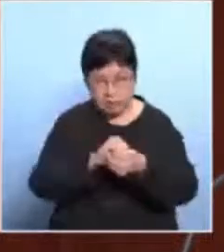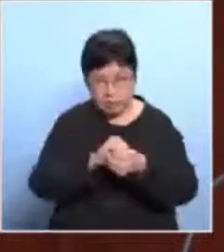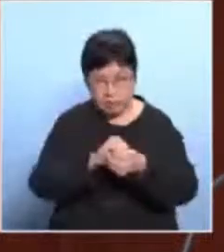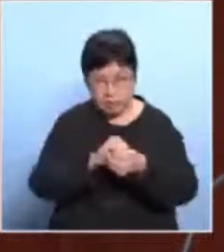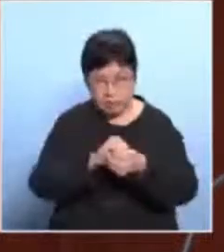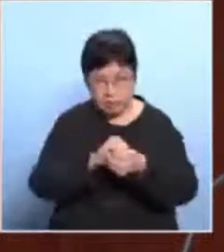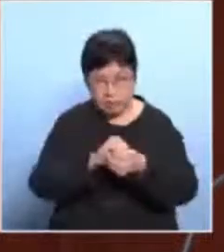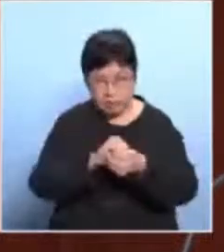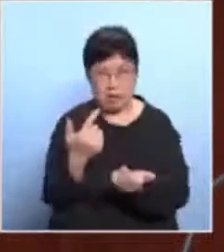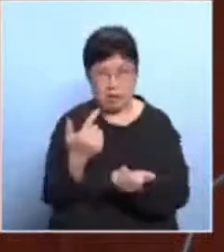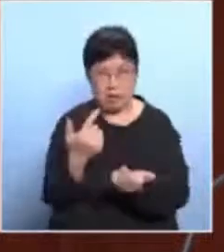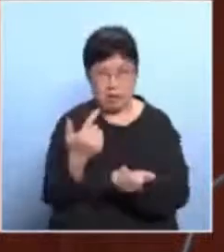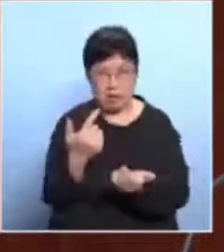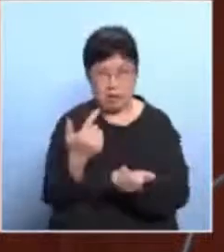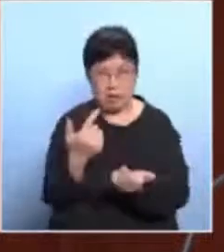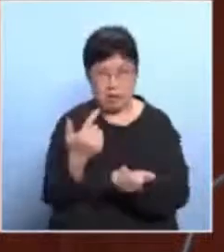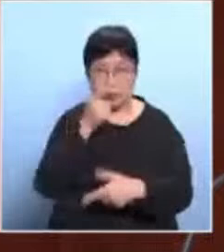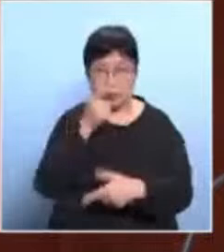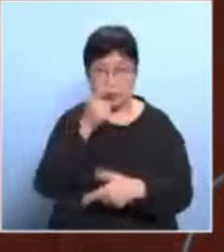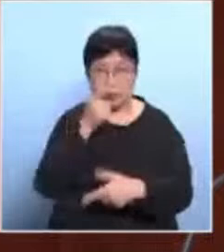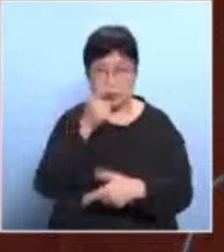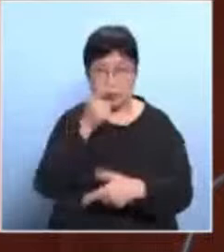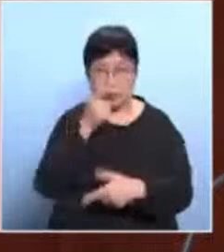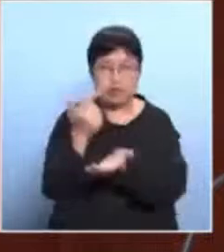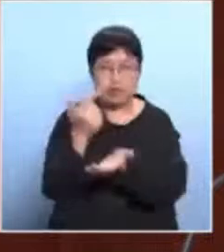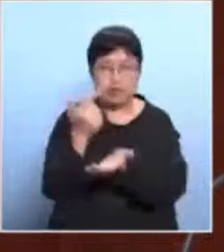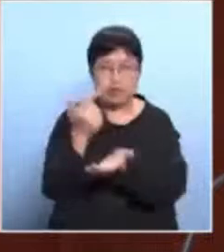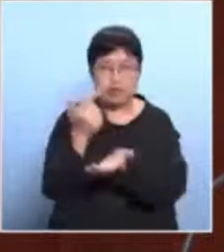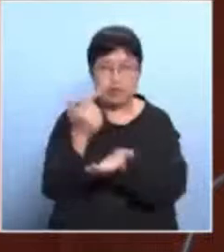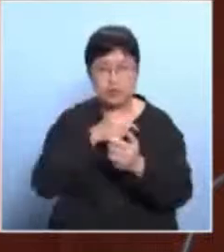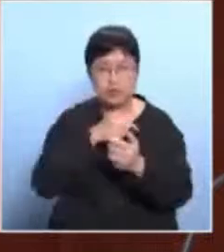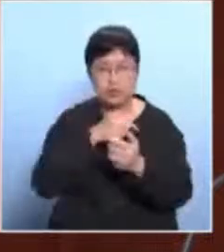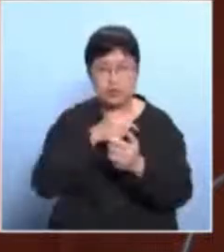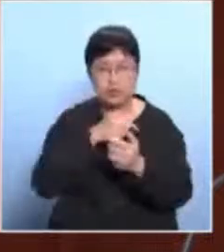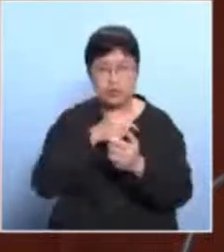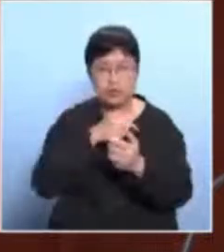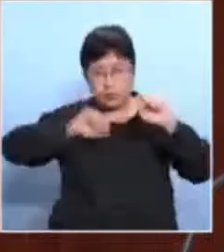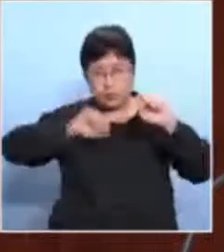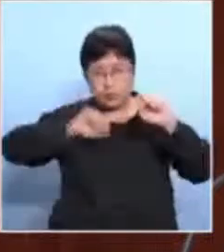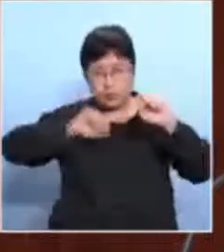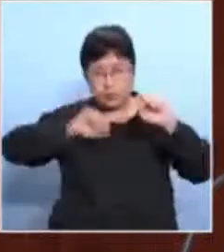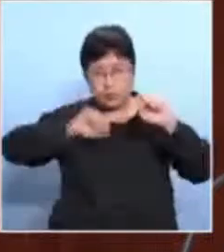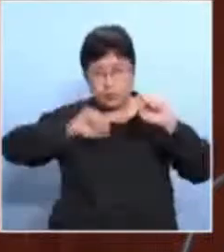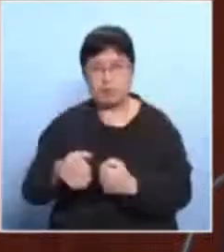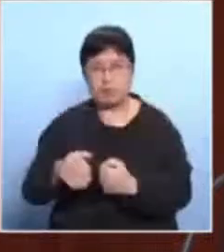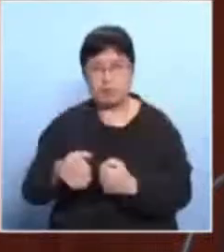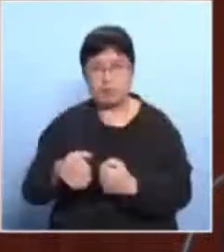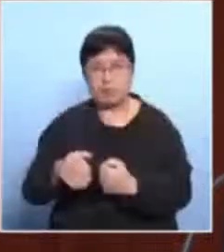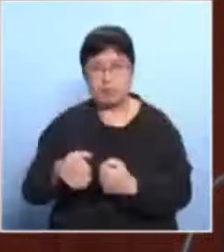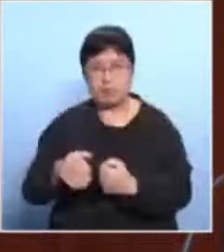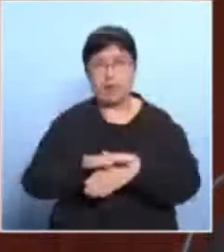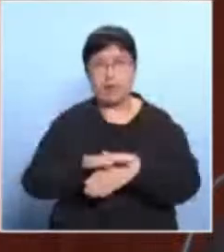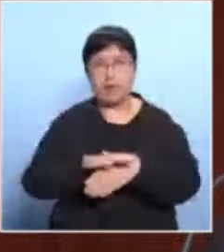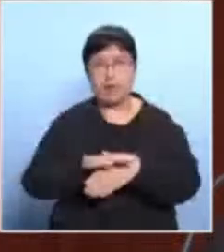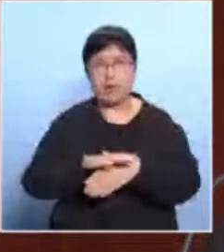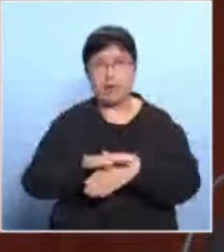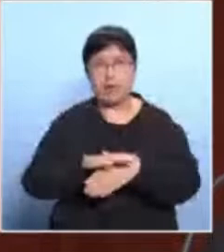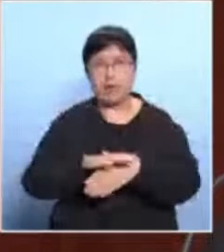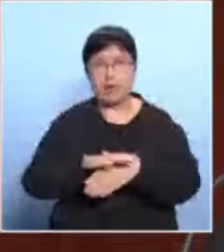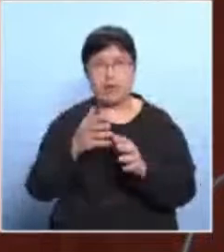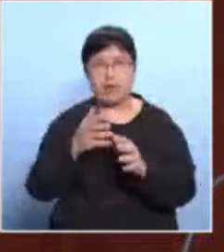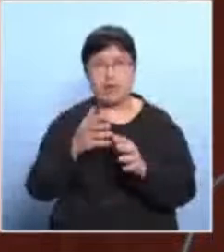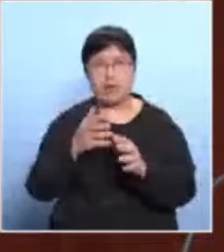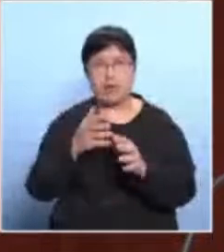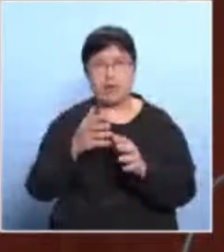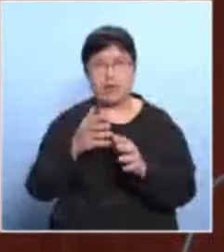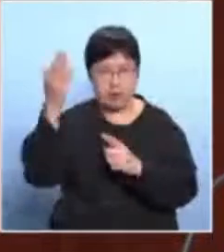creating new attractions with characteristics at suitable locations. The CSTB will also enhance its efforts in promoting the